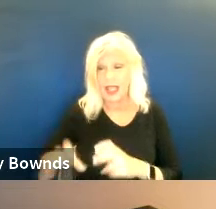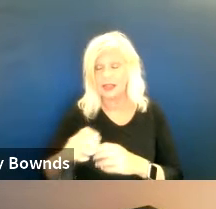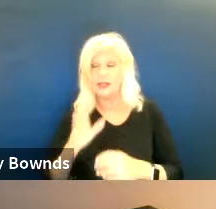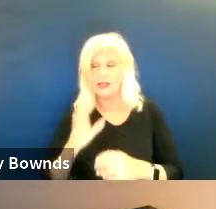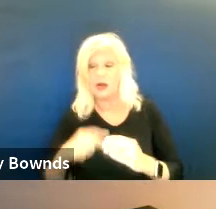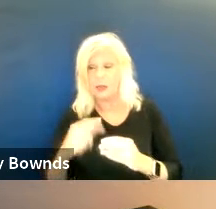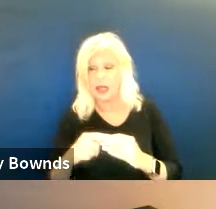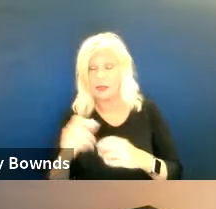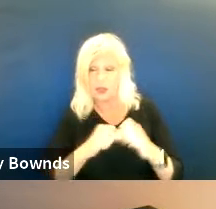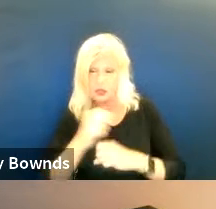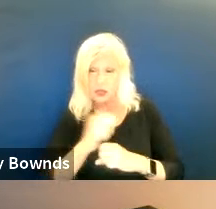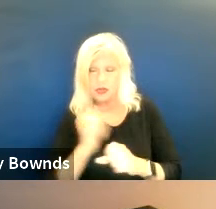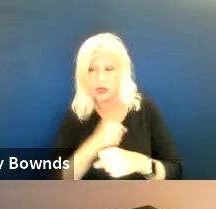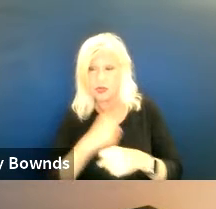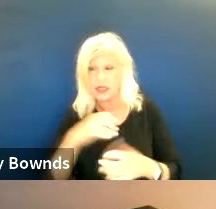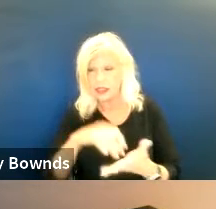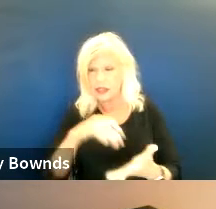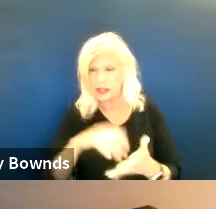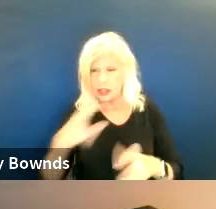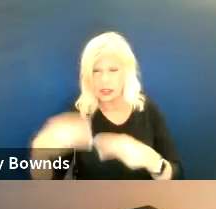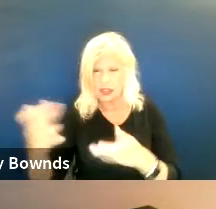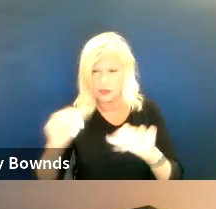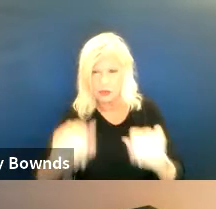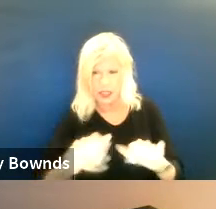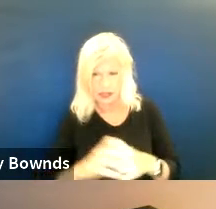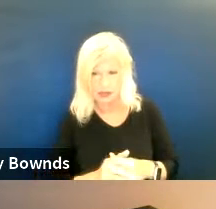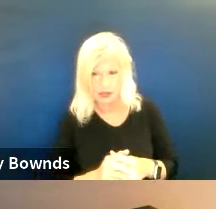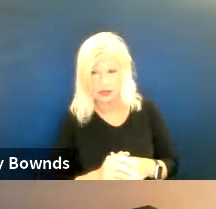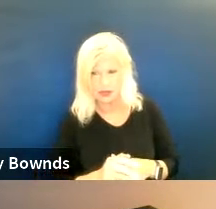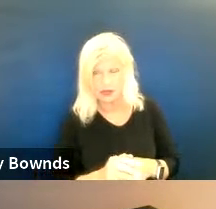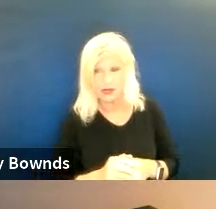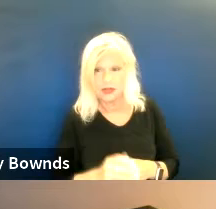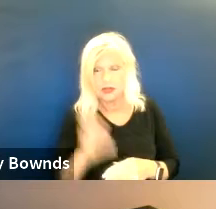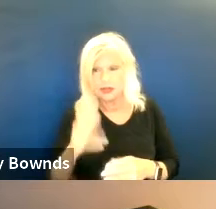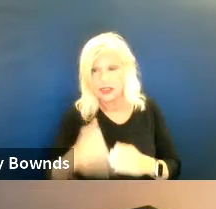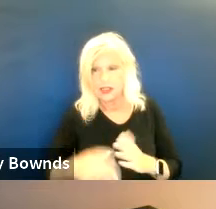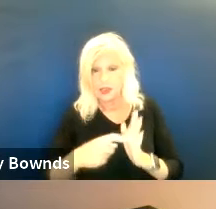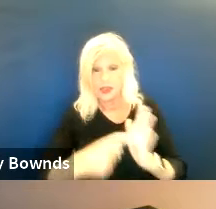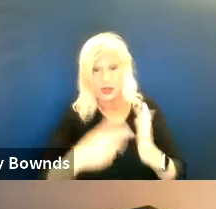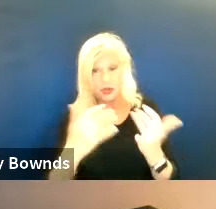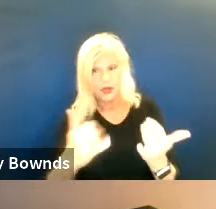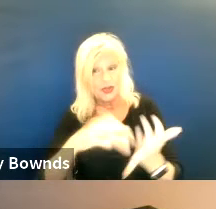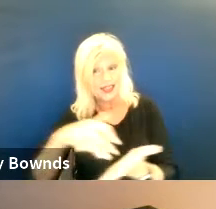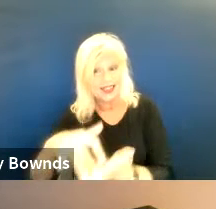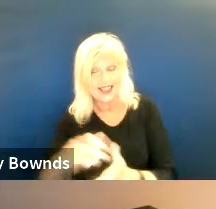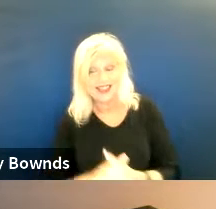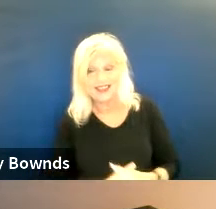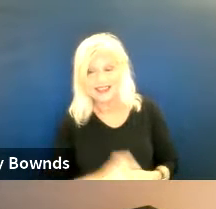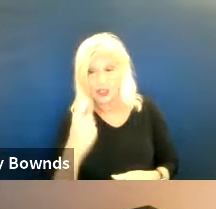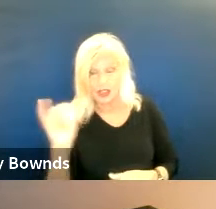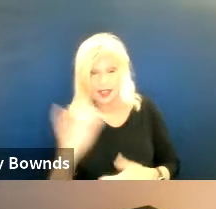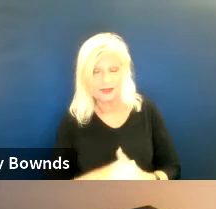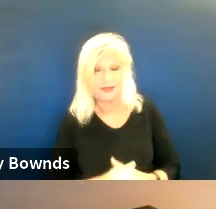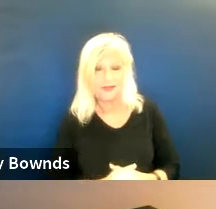makes this study delivery possible. Okay, and we will end this presentation by showing you the current study status.